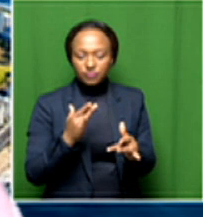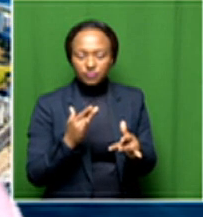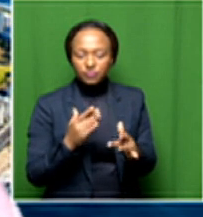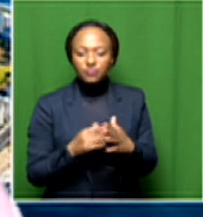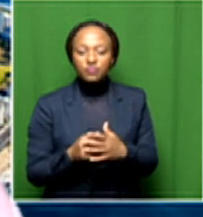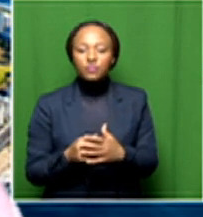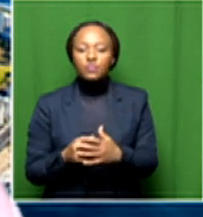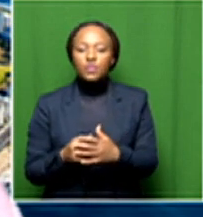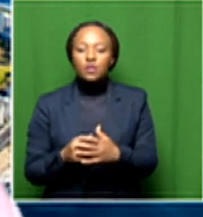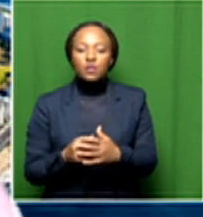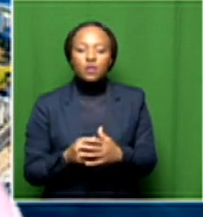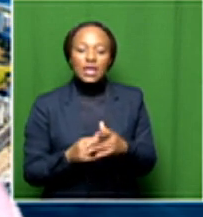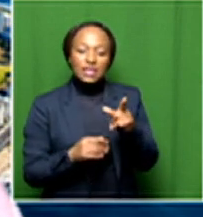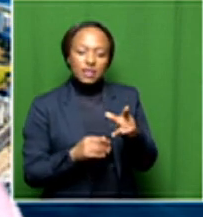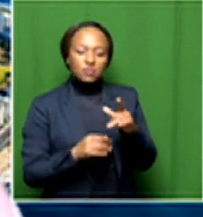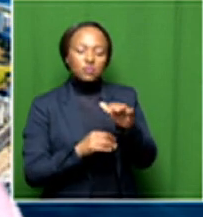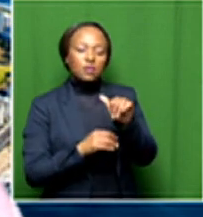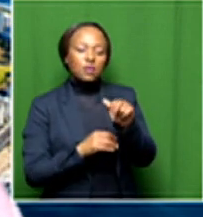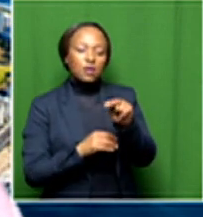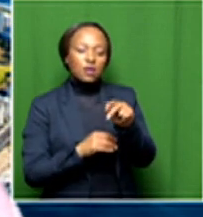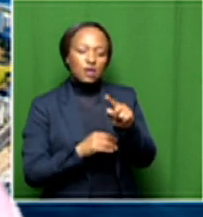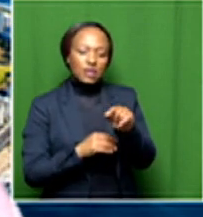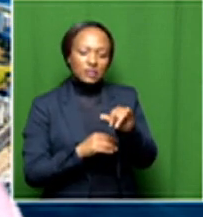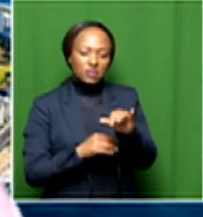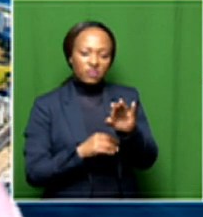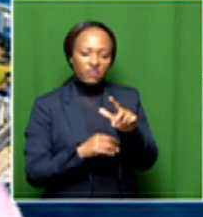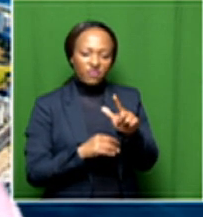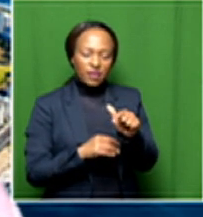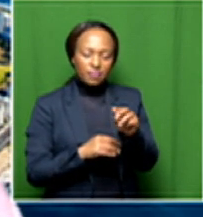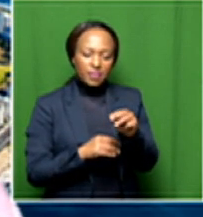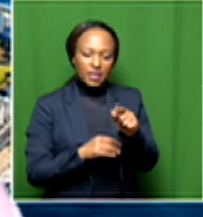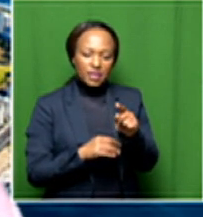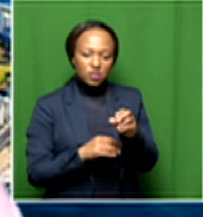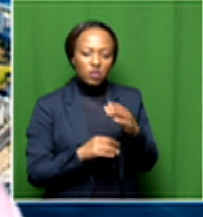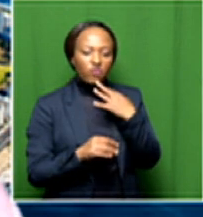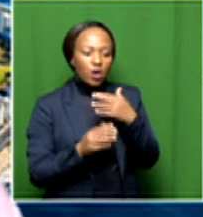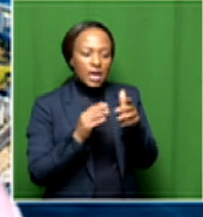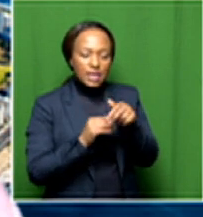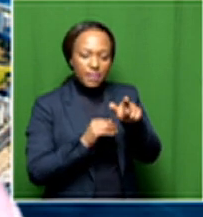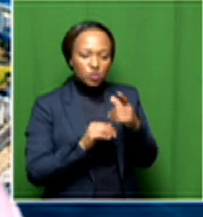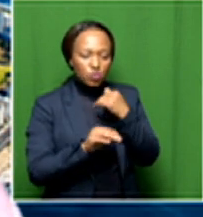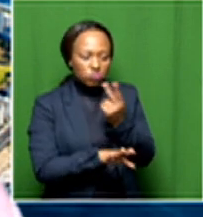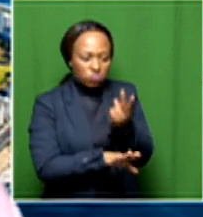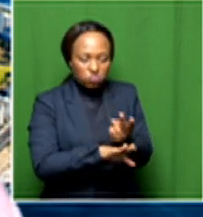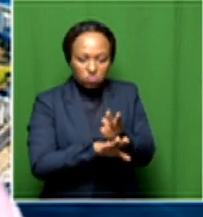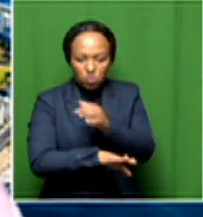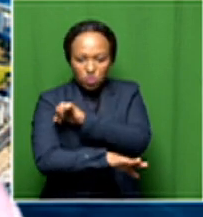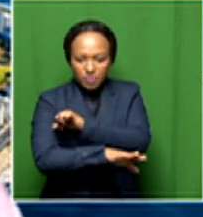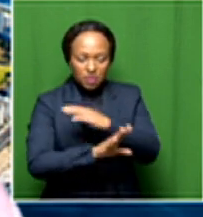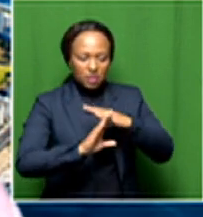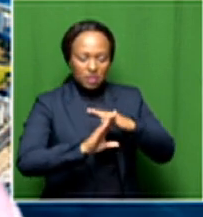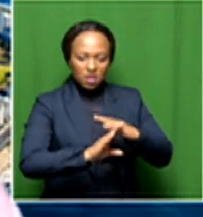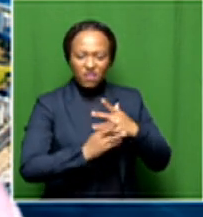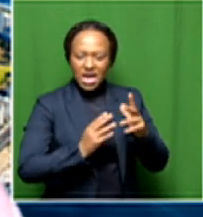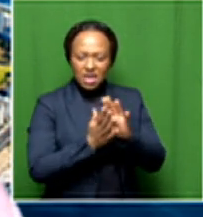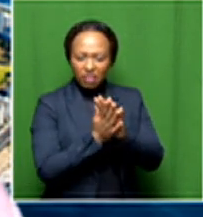is an anti-inflammatory agent that works in response in hospitalized people. And so it treats the inflammatory